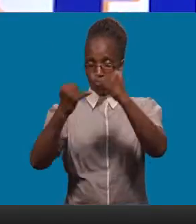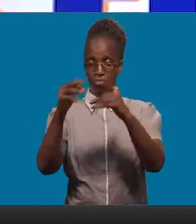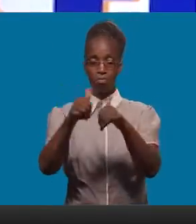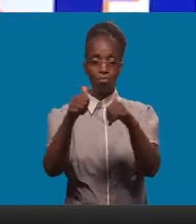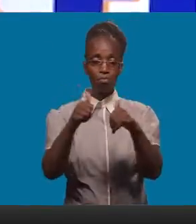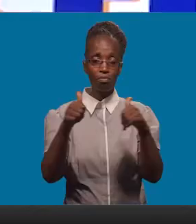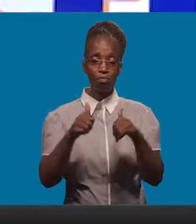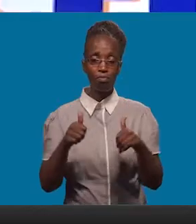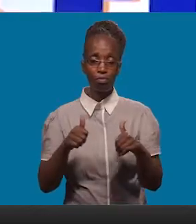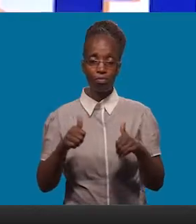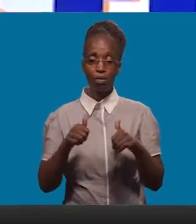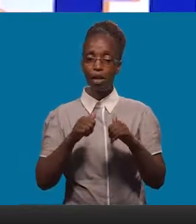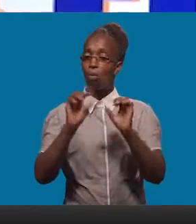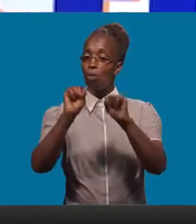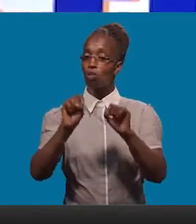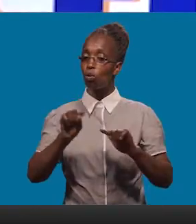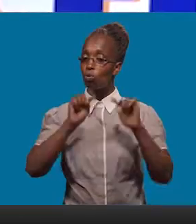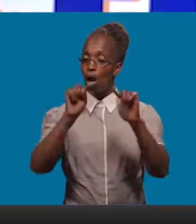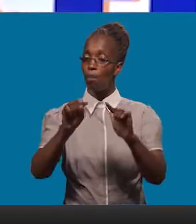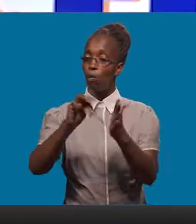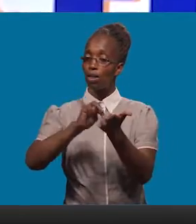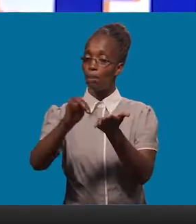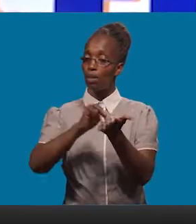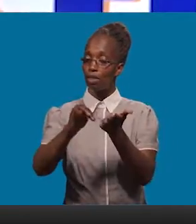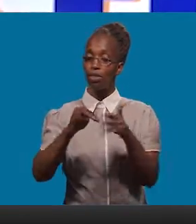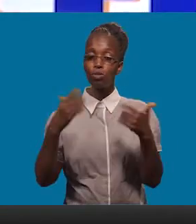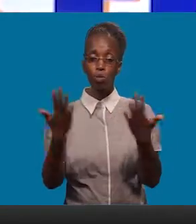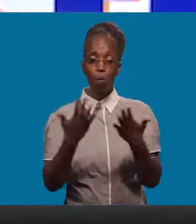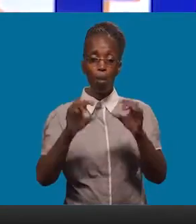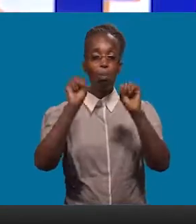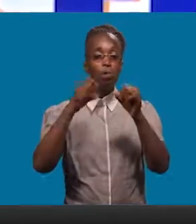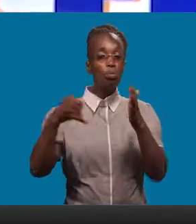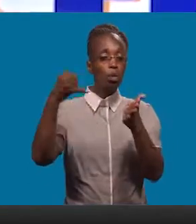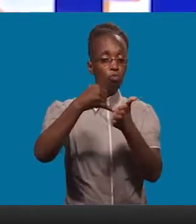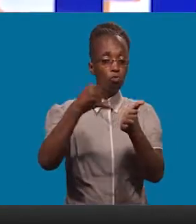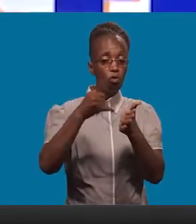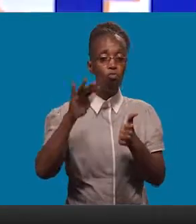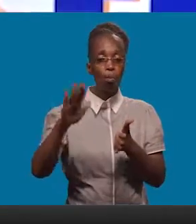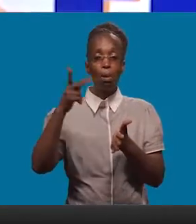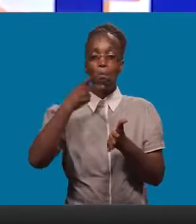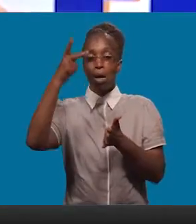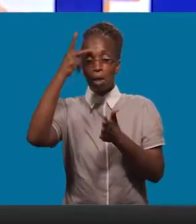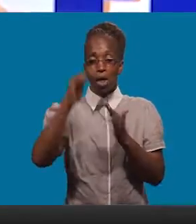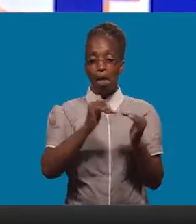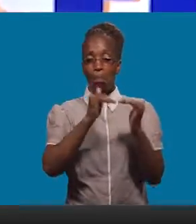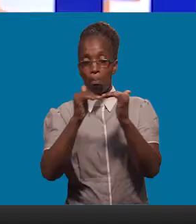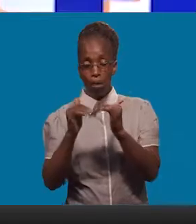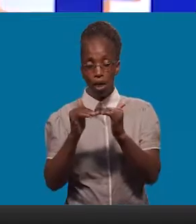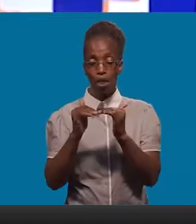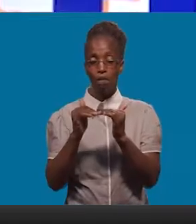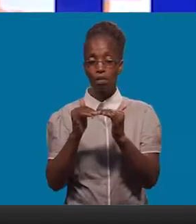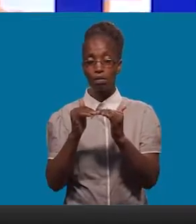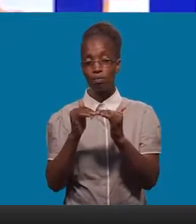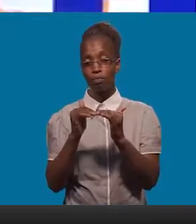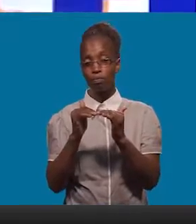to come up with messages that they can even engage their parents, their peers, and even themselves, convince themselves to actually abandon the